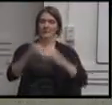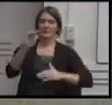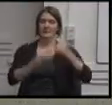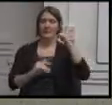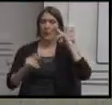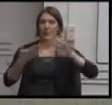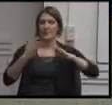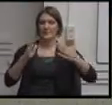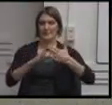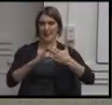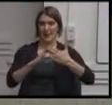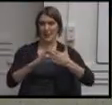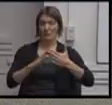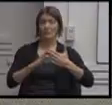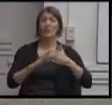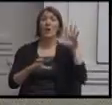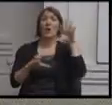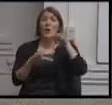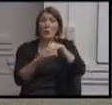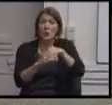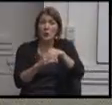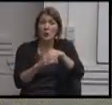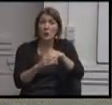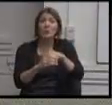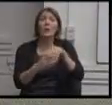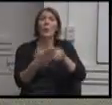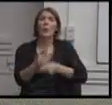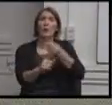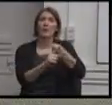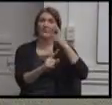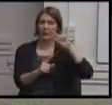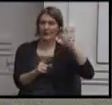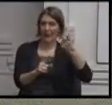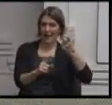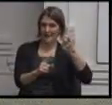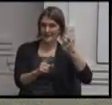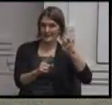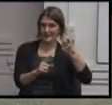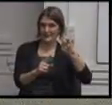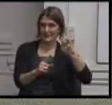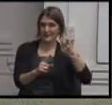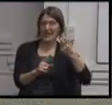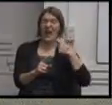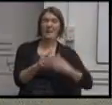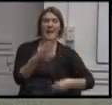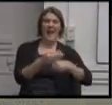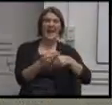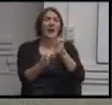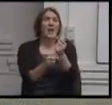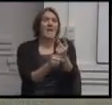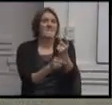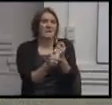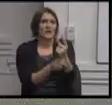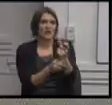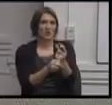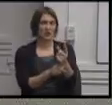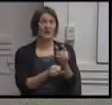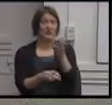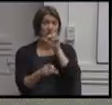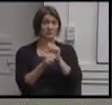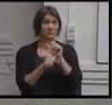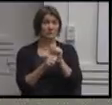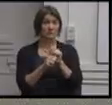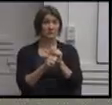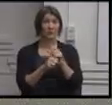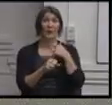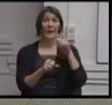projects, including an estimated total tax rate impact. I'd like to add that on a yearly basis that incorporates